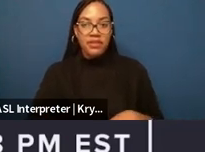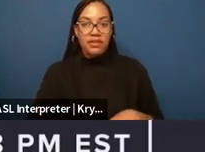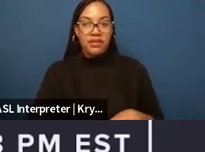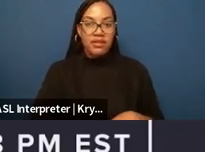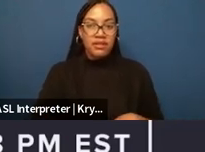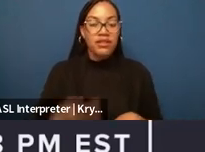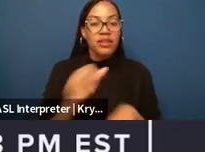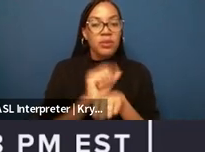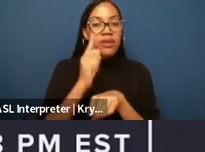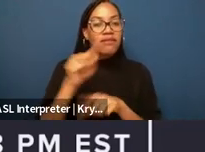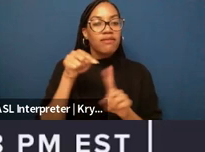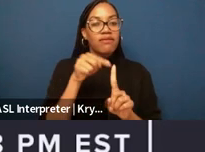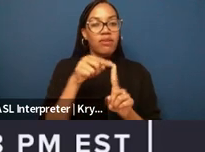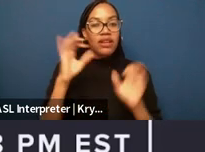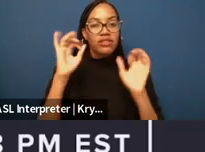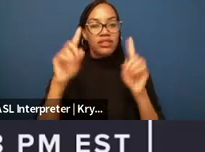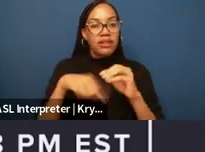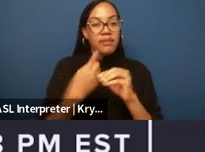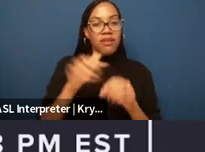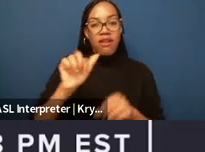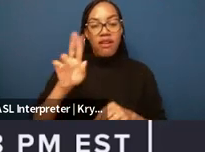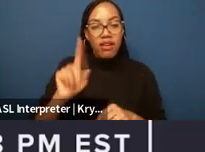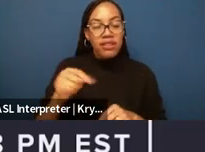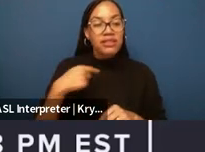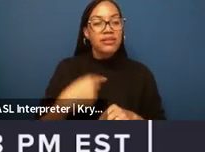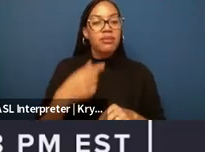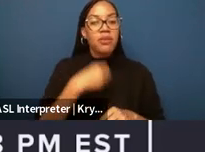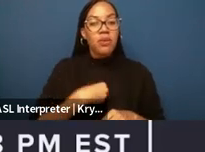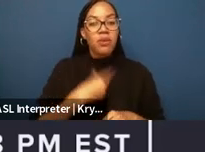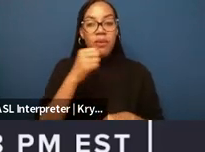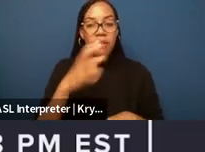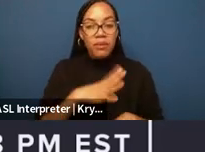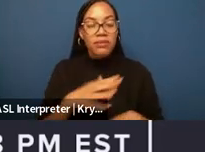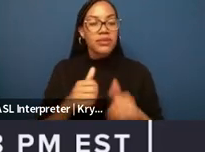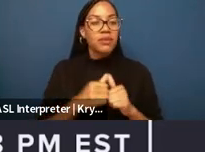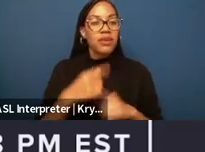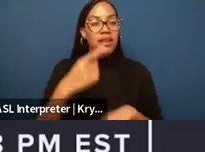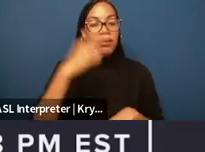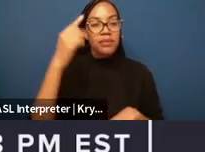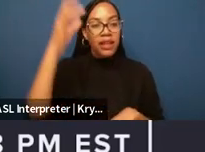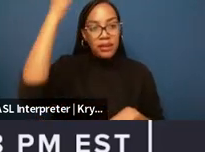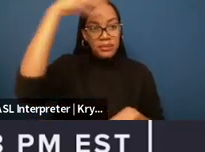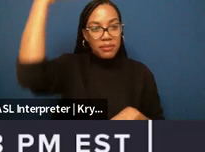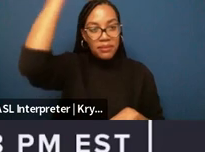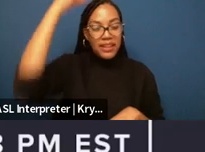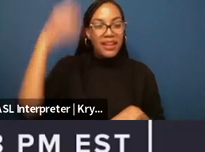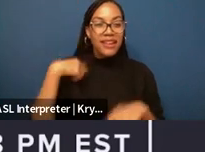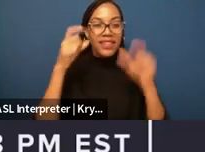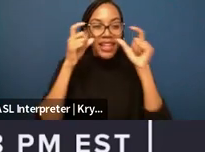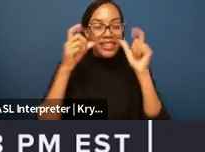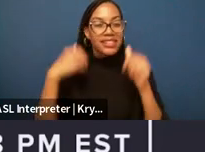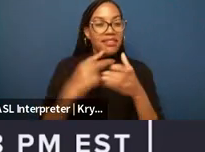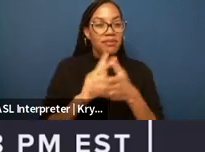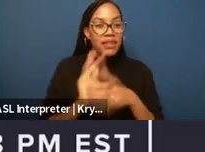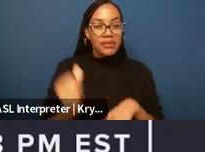black t-shirt. I have dark brown hair, and it is in a bun on top of my head. I'm wearing glasses, and I have some houseplants behind